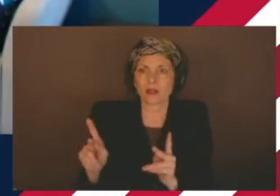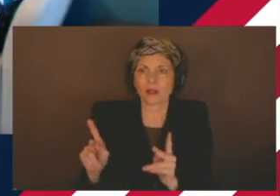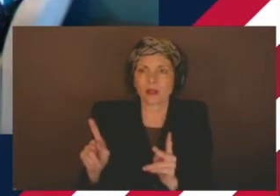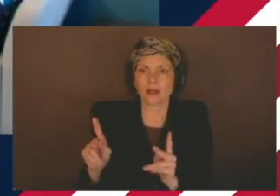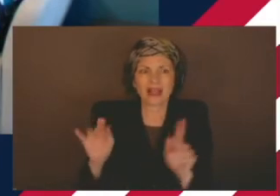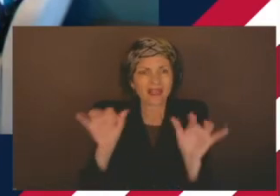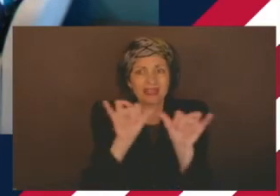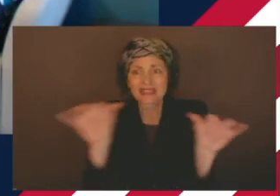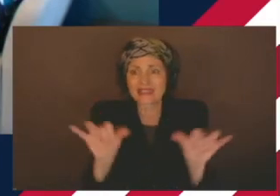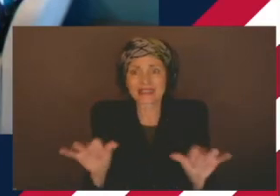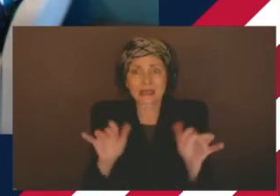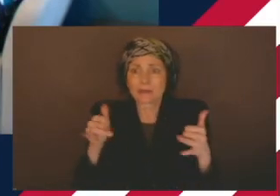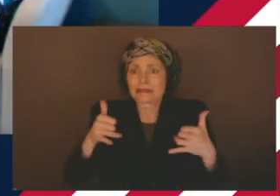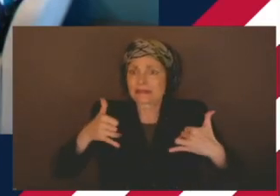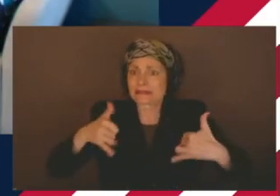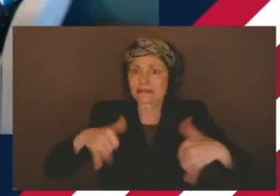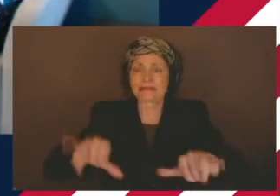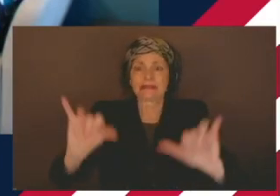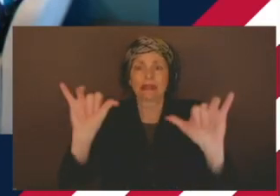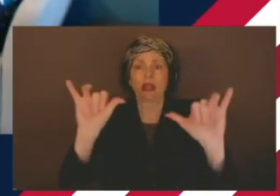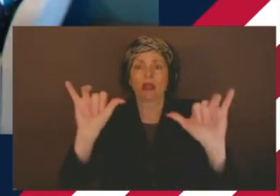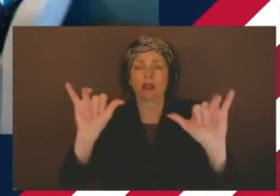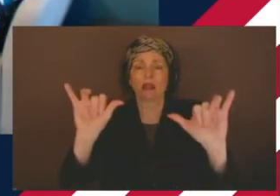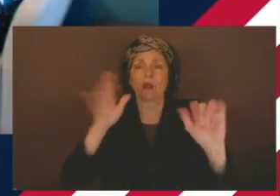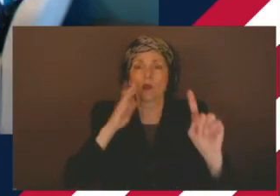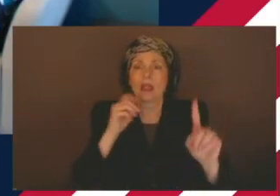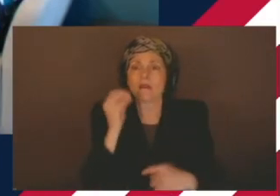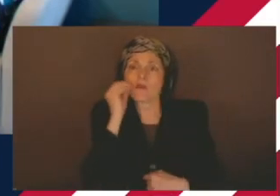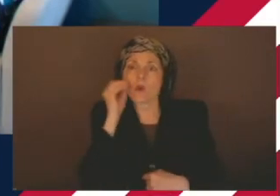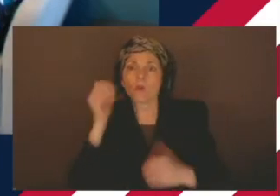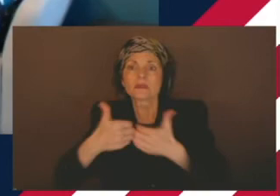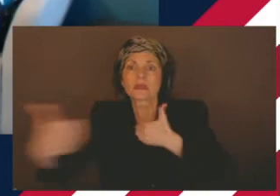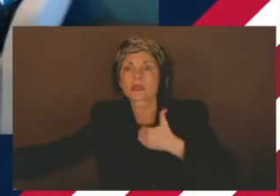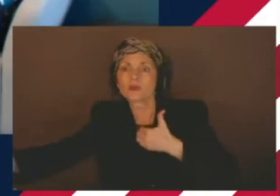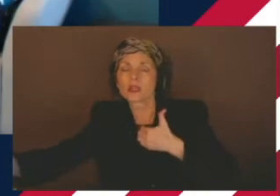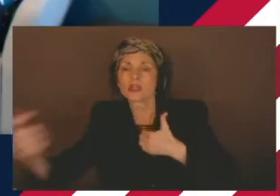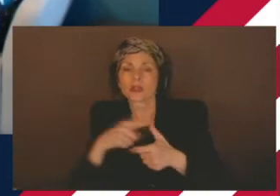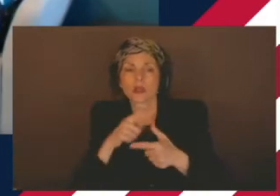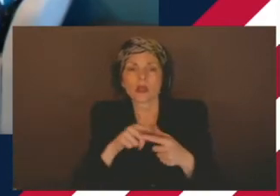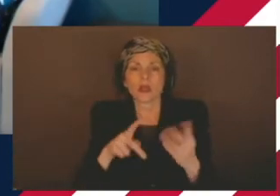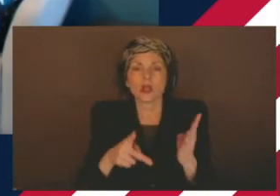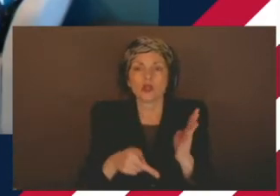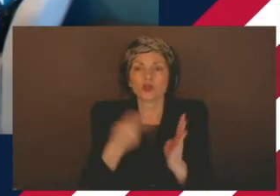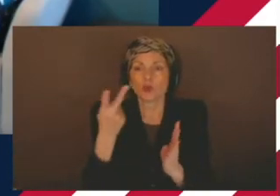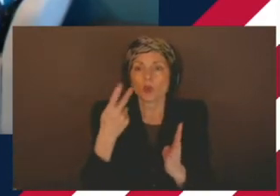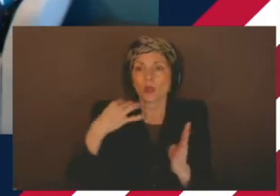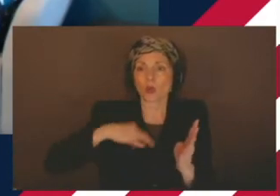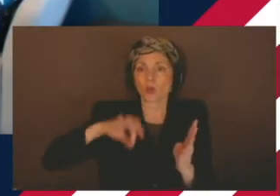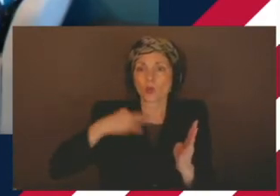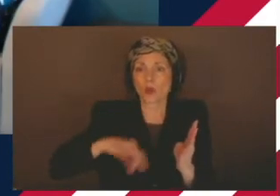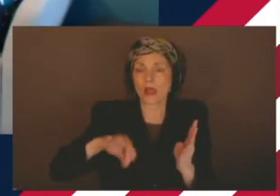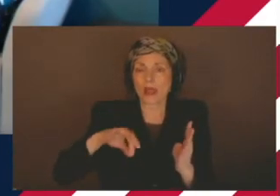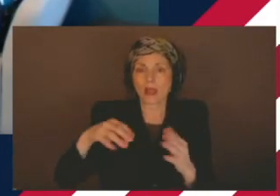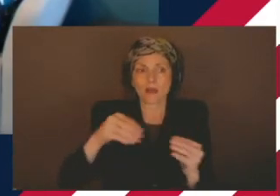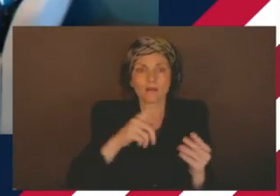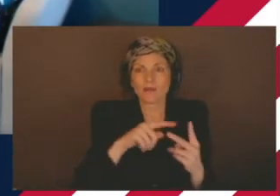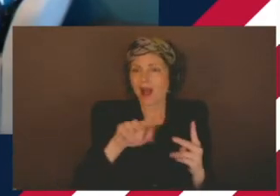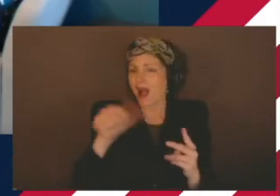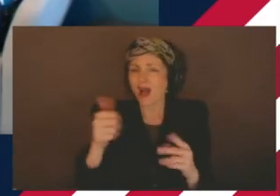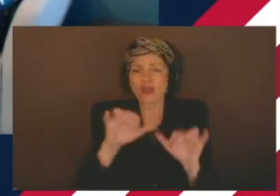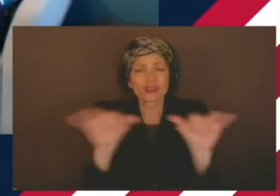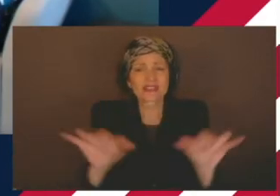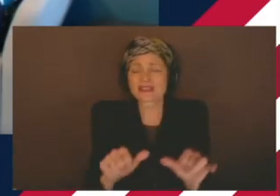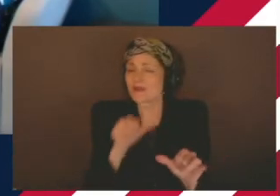exist today: residential segregation, the dual credit market, and other unfair systems. We continue to